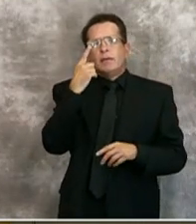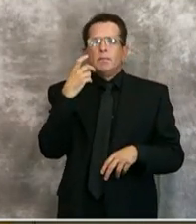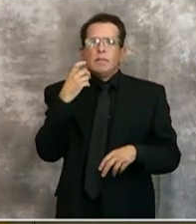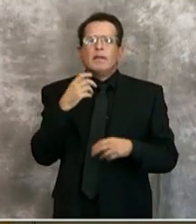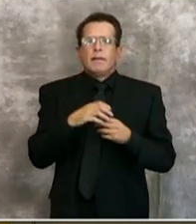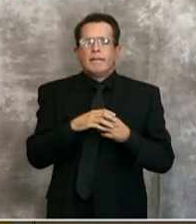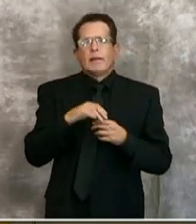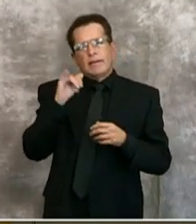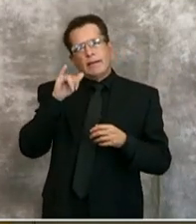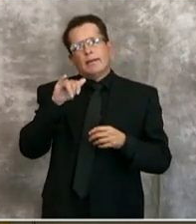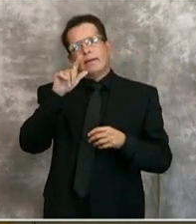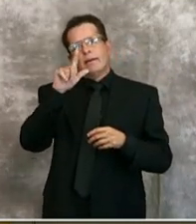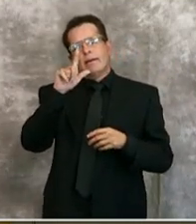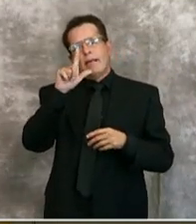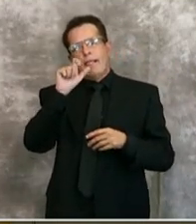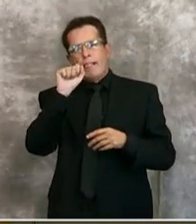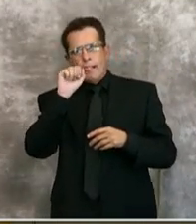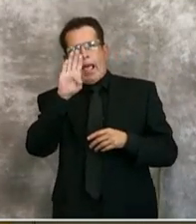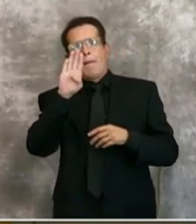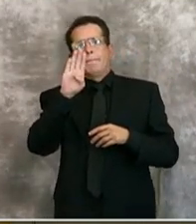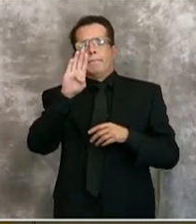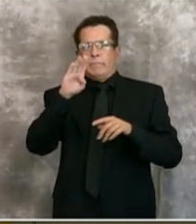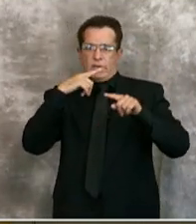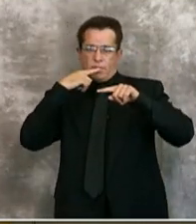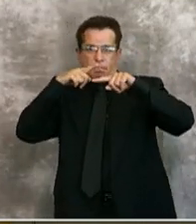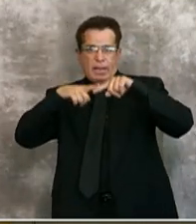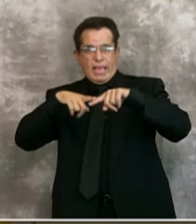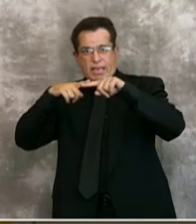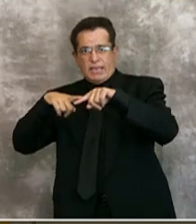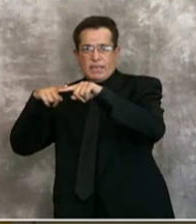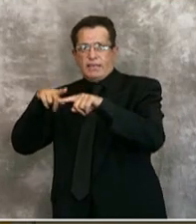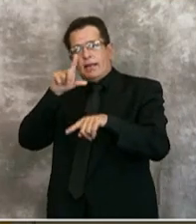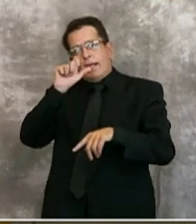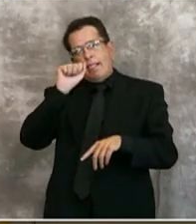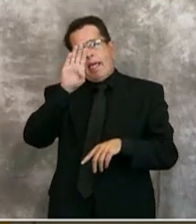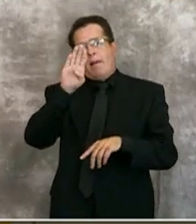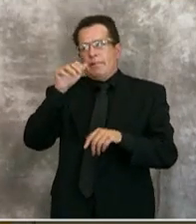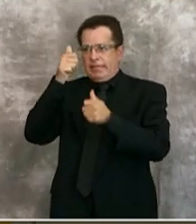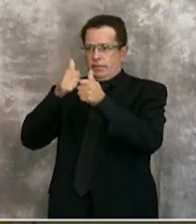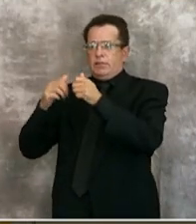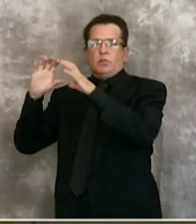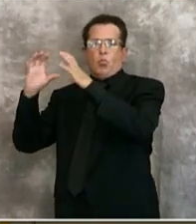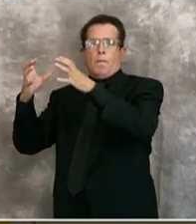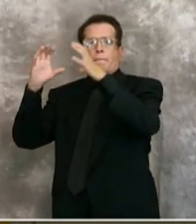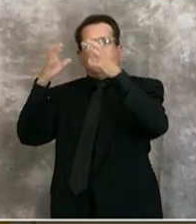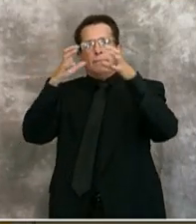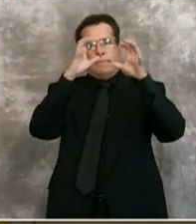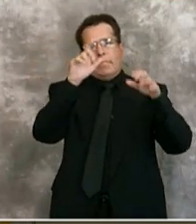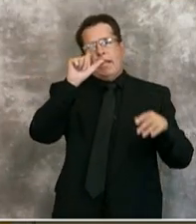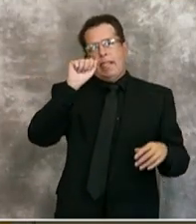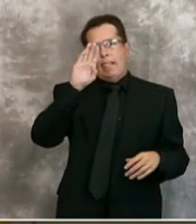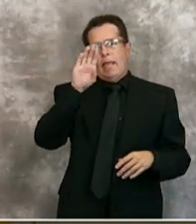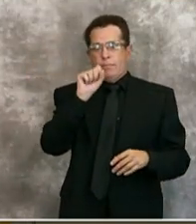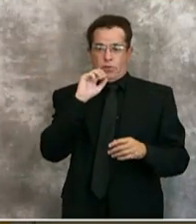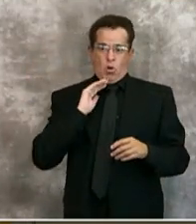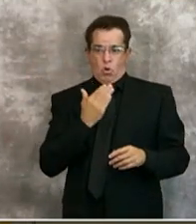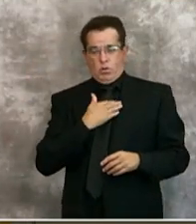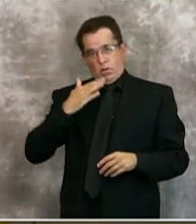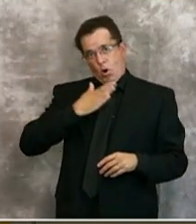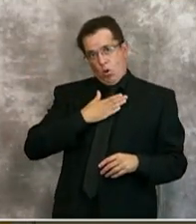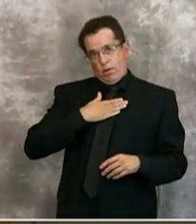is a lab by lab, population by population question. And our public health lab has looked at